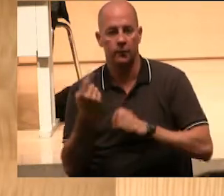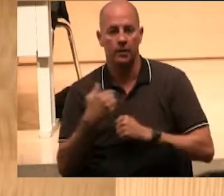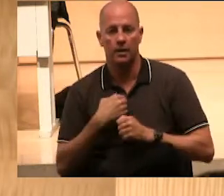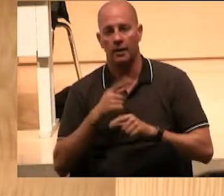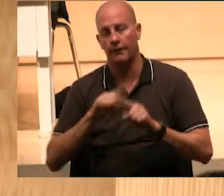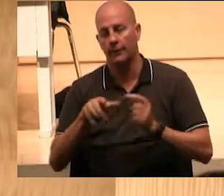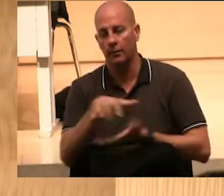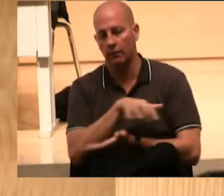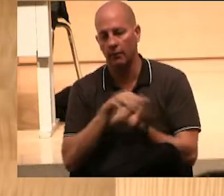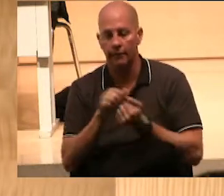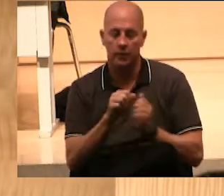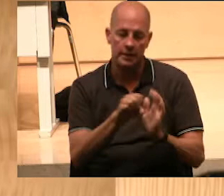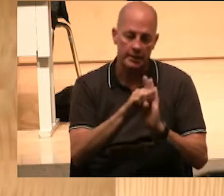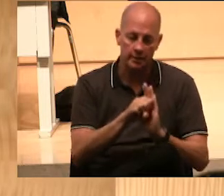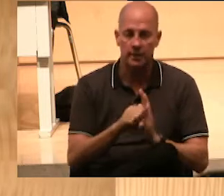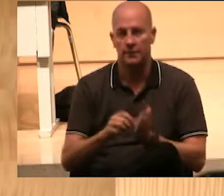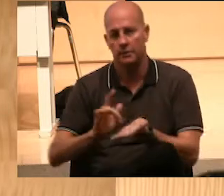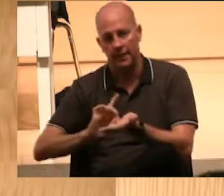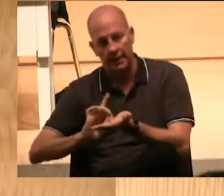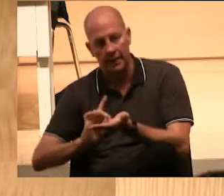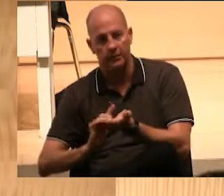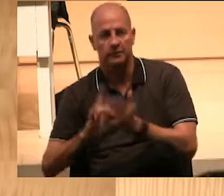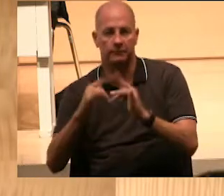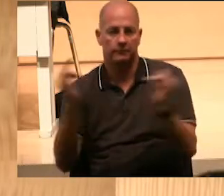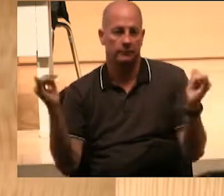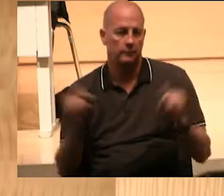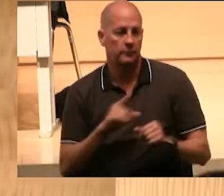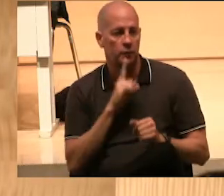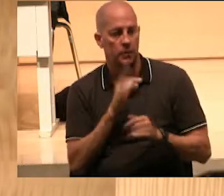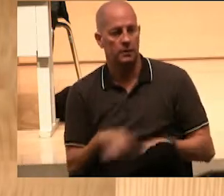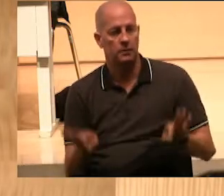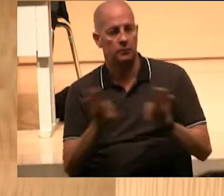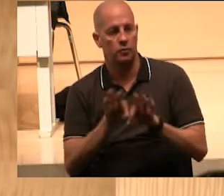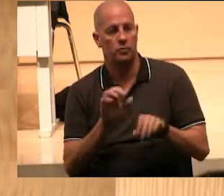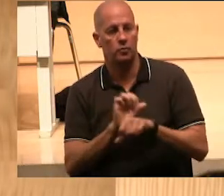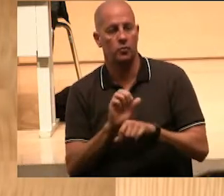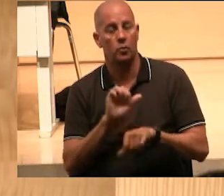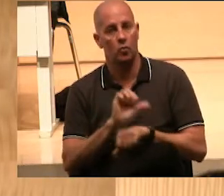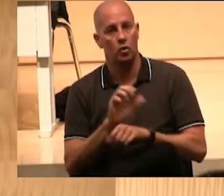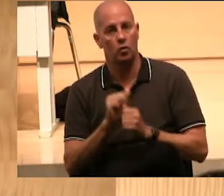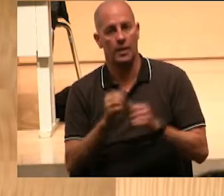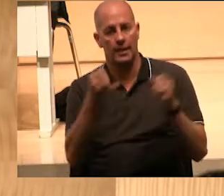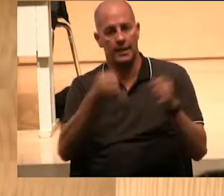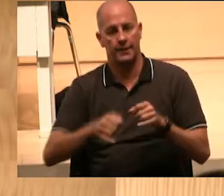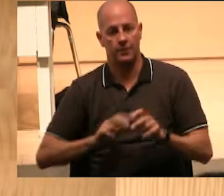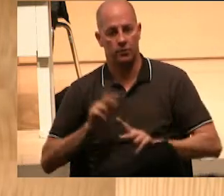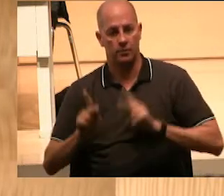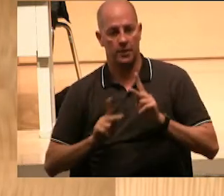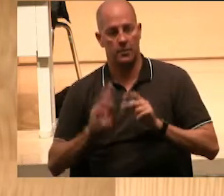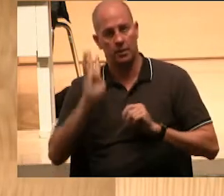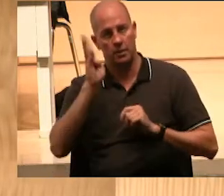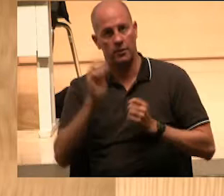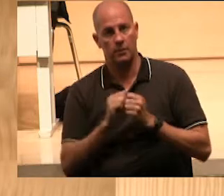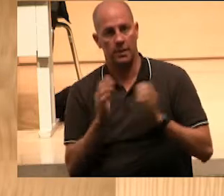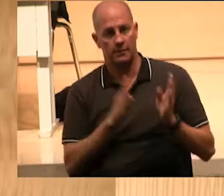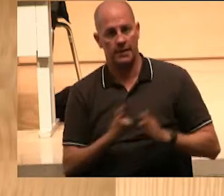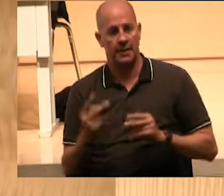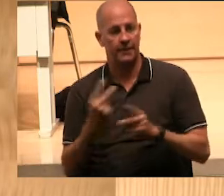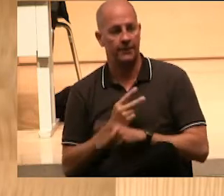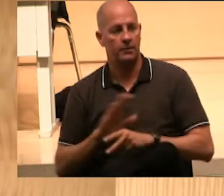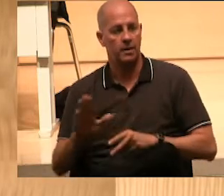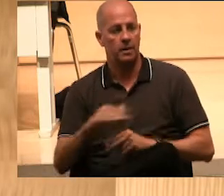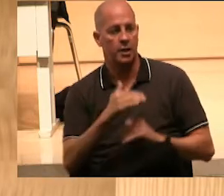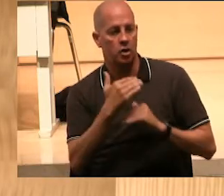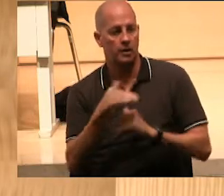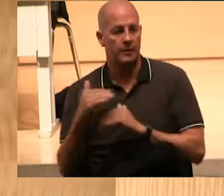symptoms, a different manifestation of their illness. So it's really important to work with individual people and come up with a plan and find out what their limitations